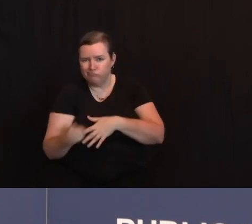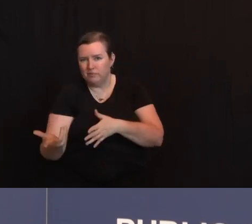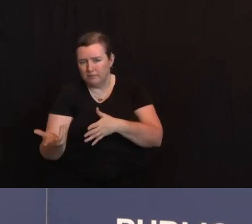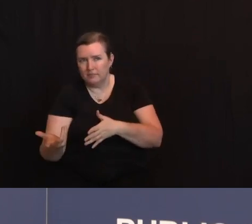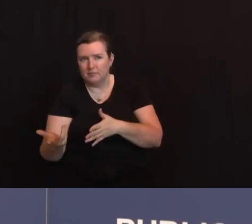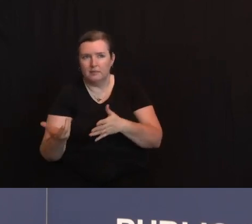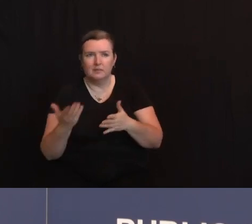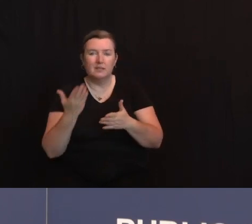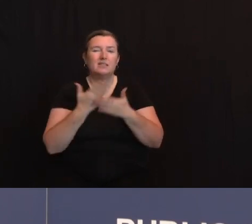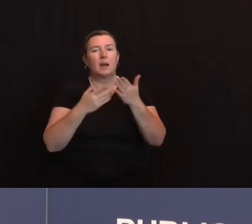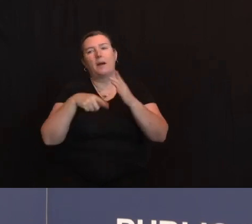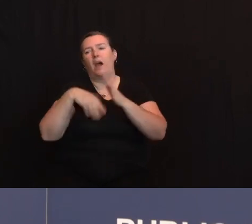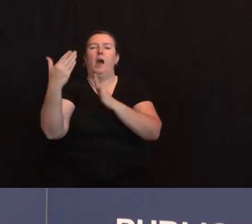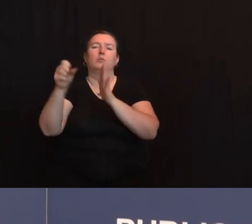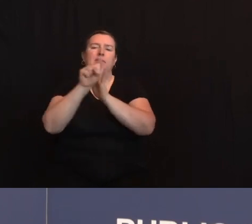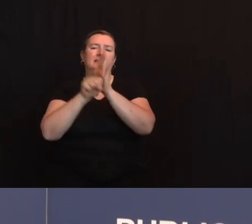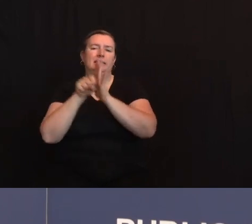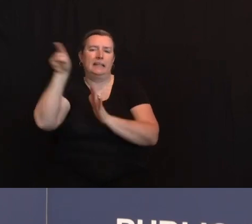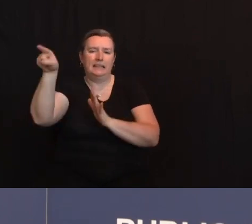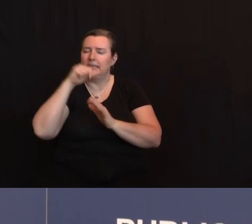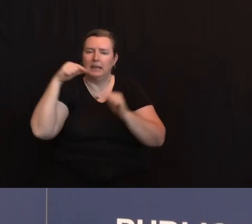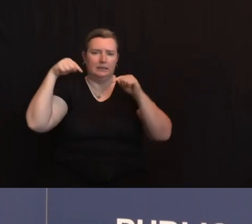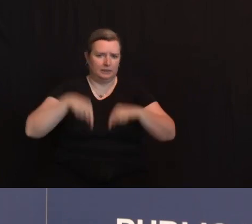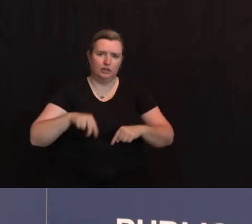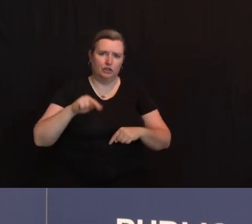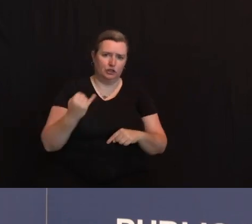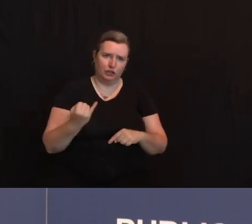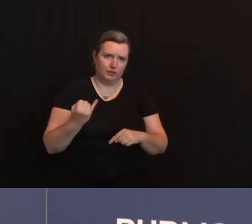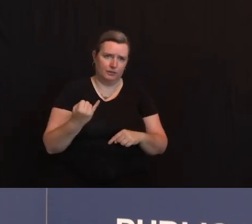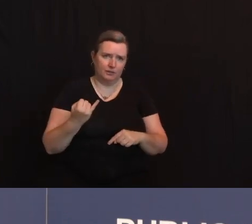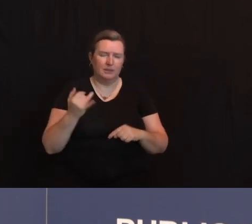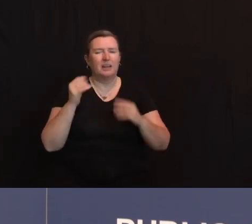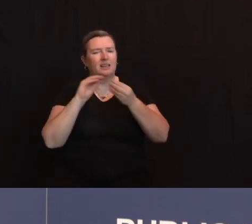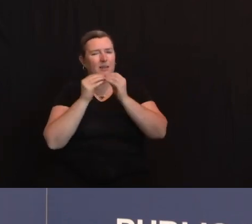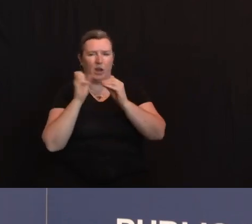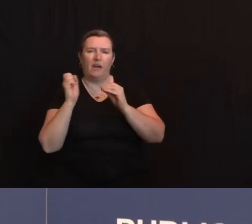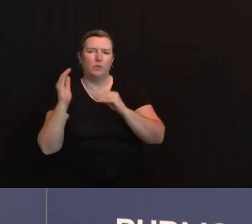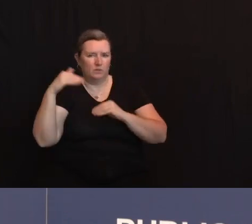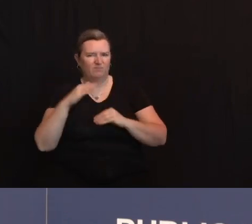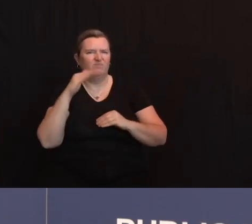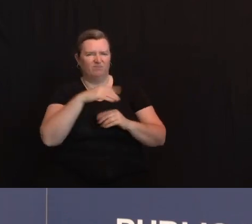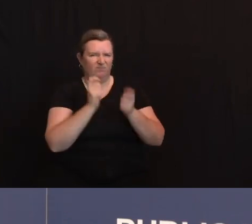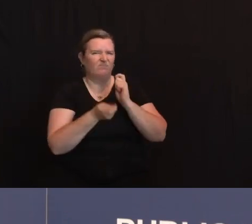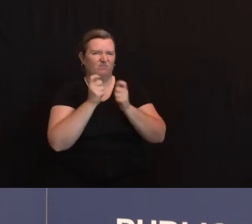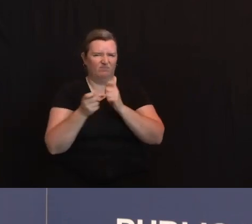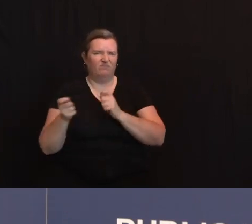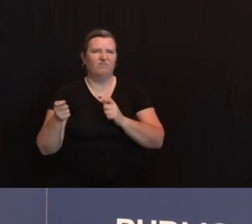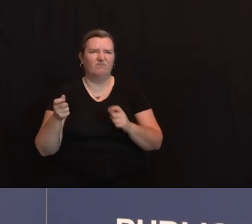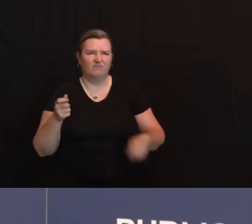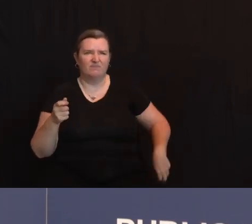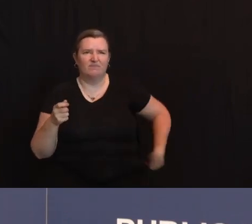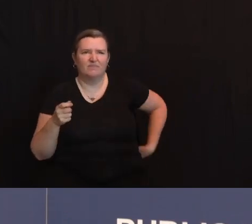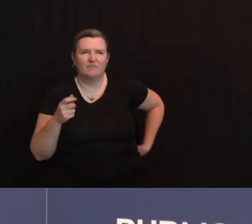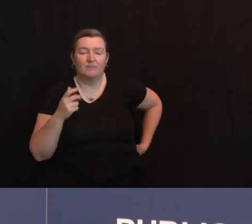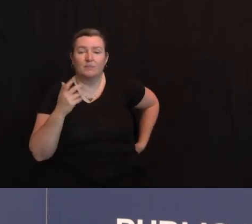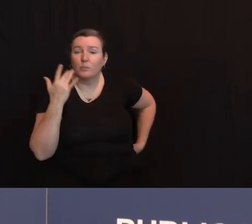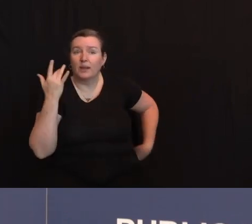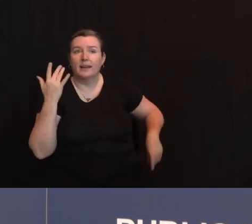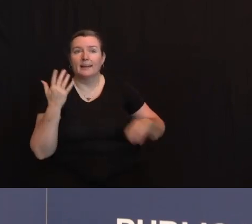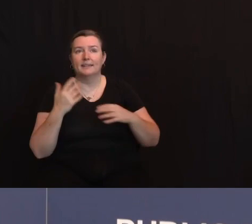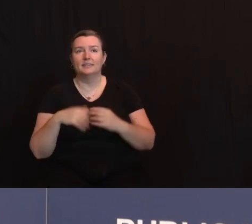us. So there are a number of reasons why they can change. Probably the single most common is that they would become confirmed from probable.